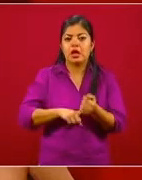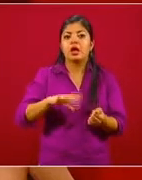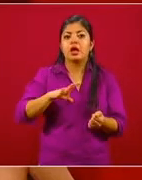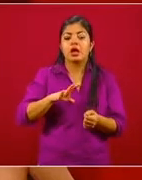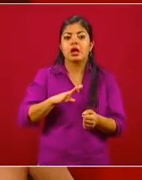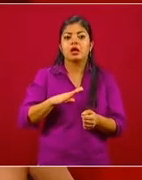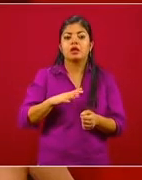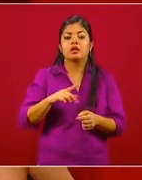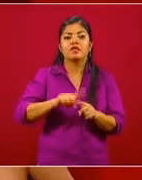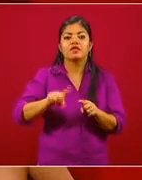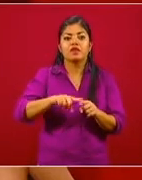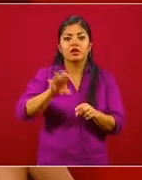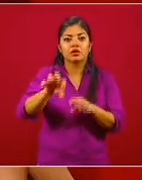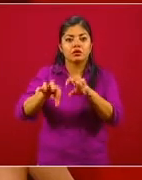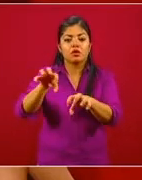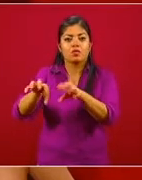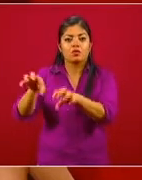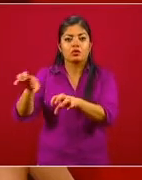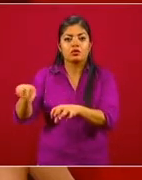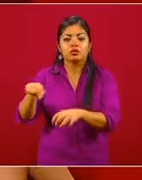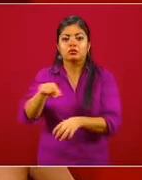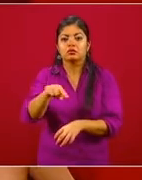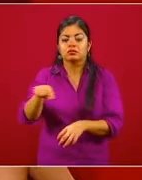to get help?